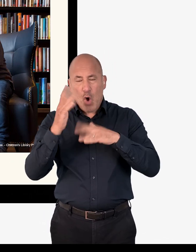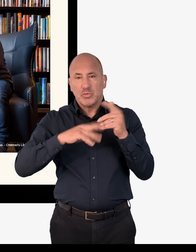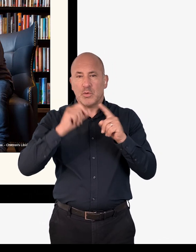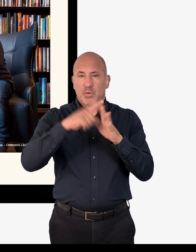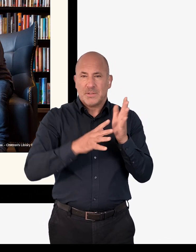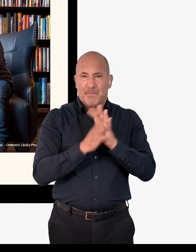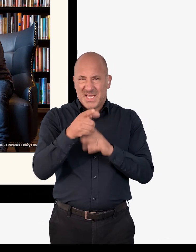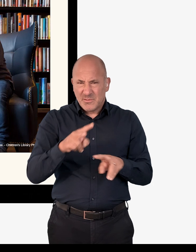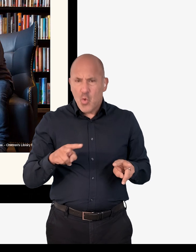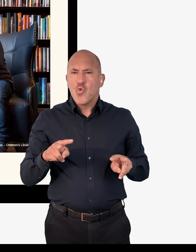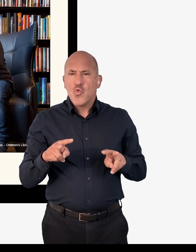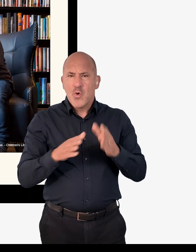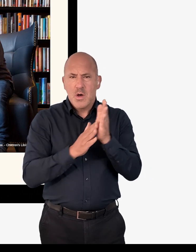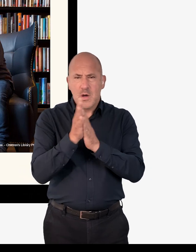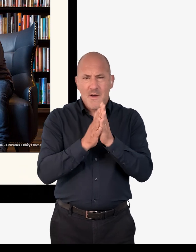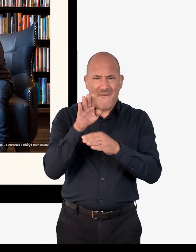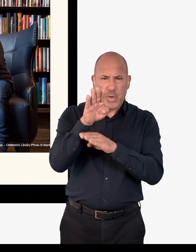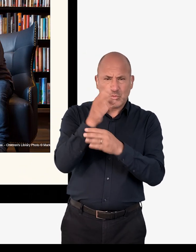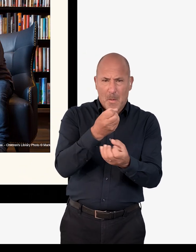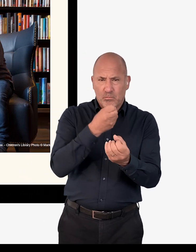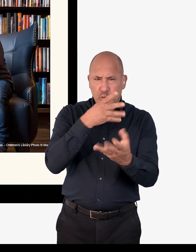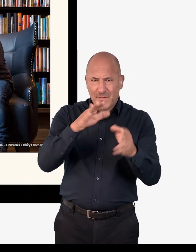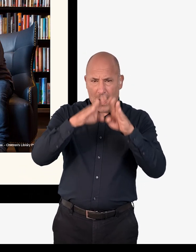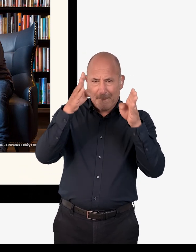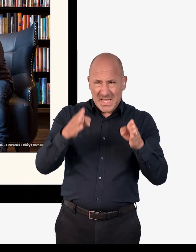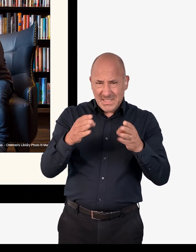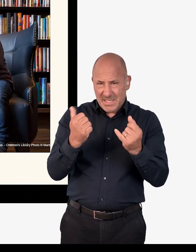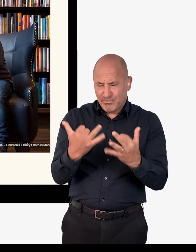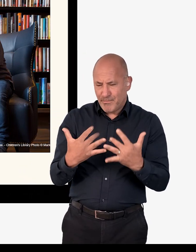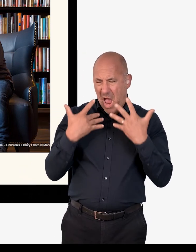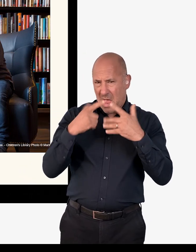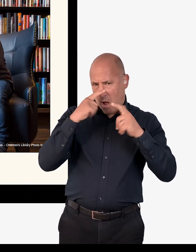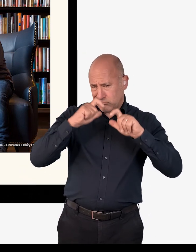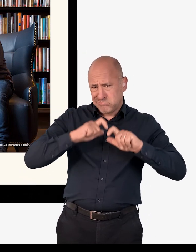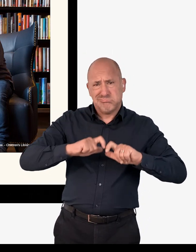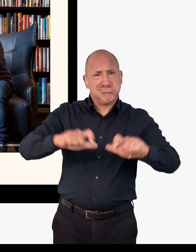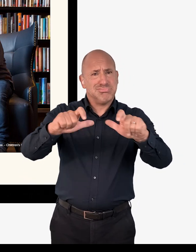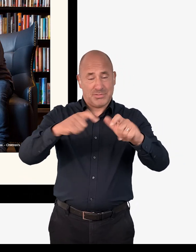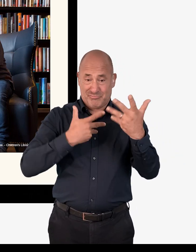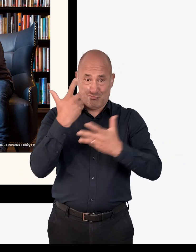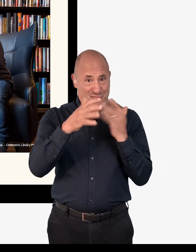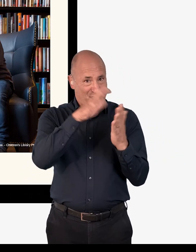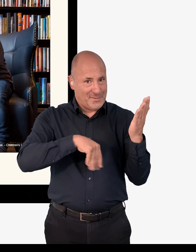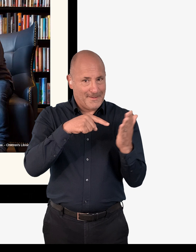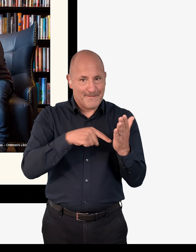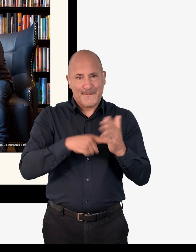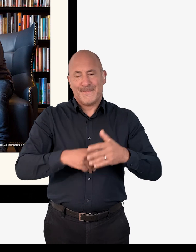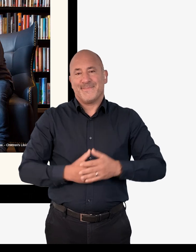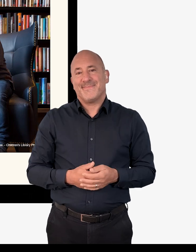which provides a lot of good advice on construction projects to develop inspiring and sustainable buildings for the